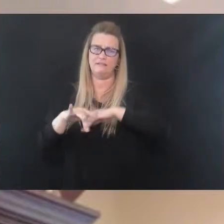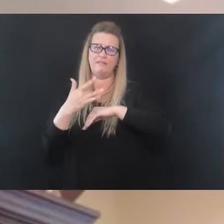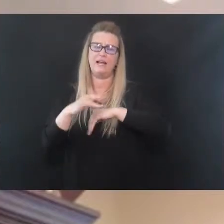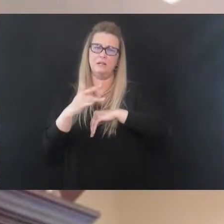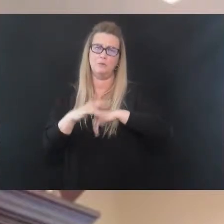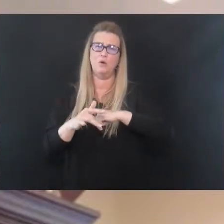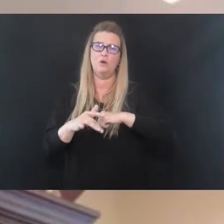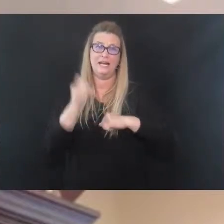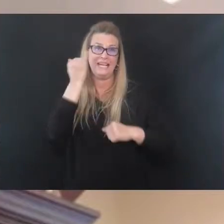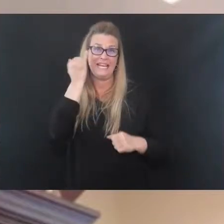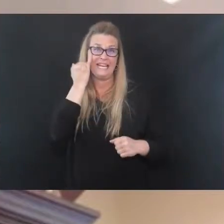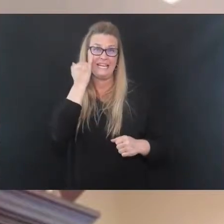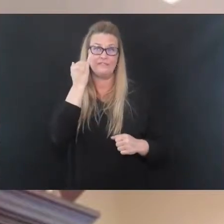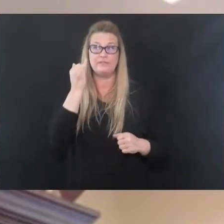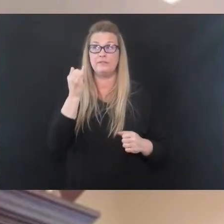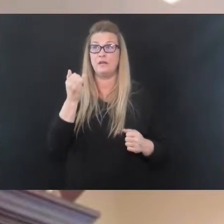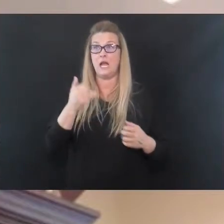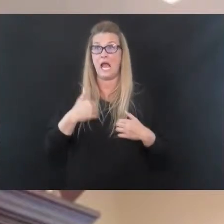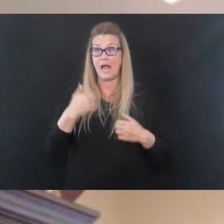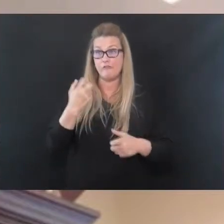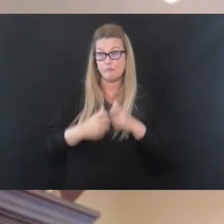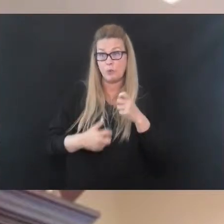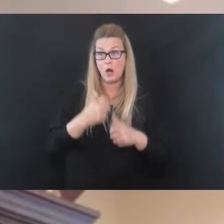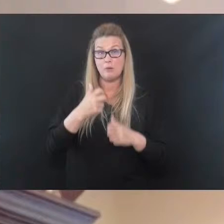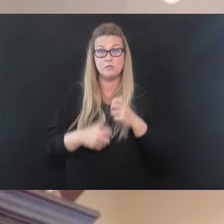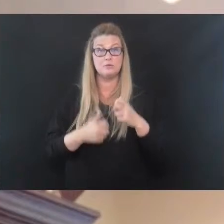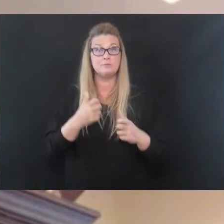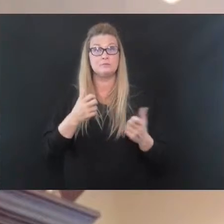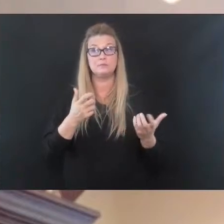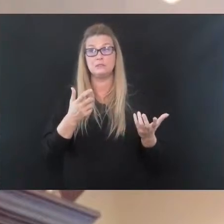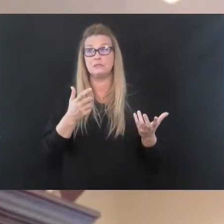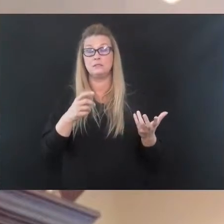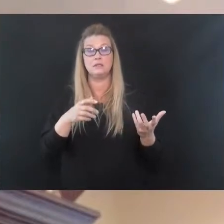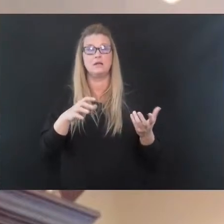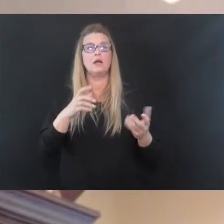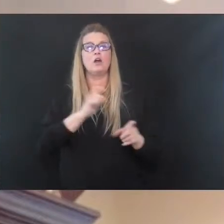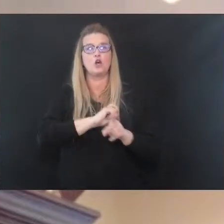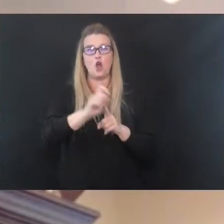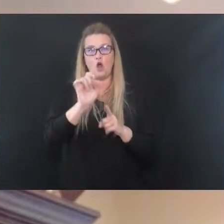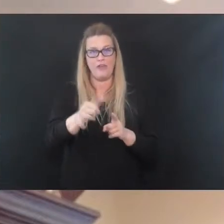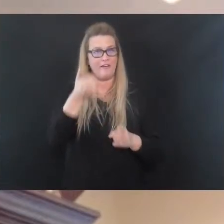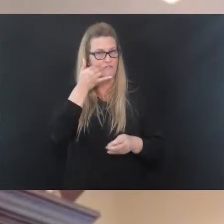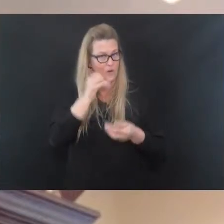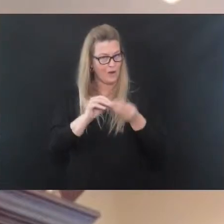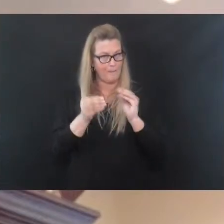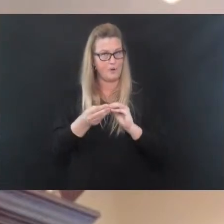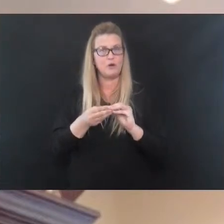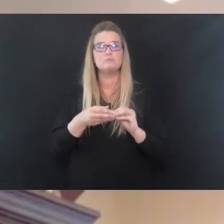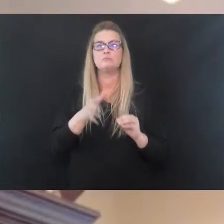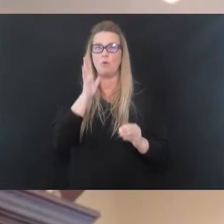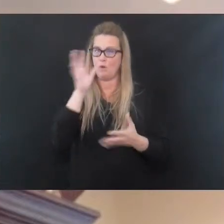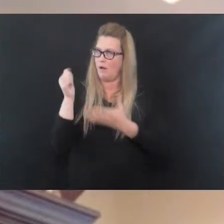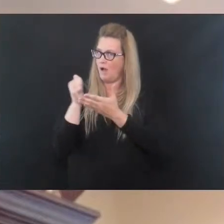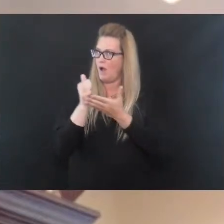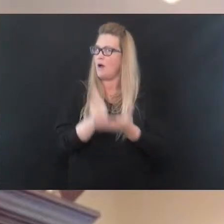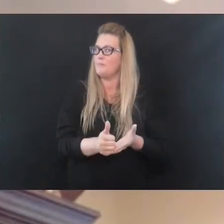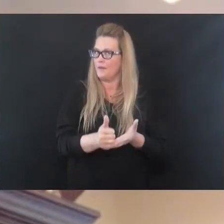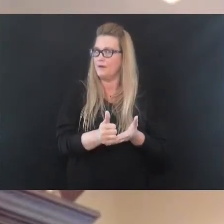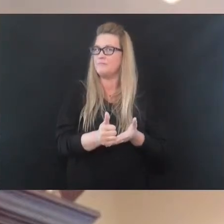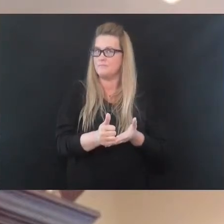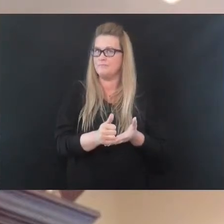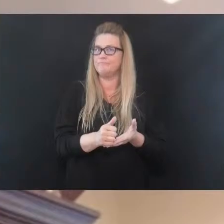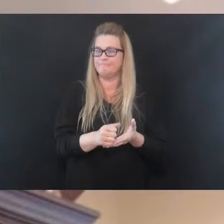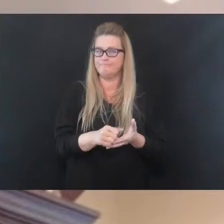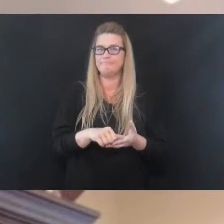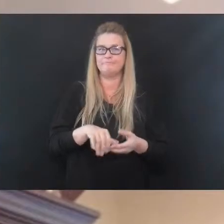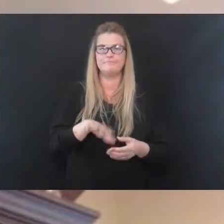Virginia. If they are having an issue with getting to one of those doses, call the hotline number and we will help them get to the dose